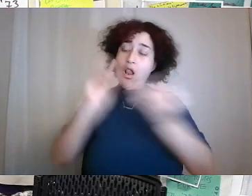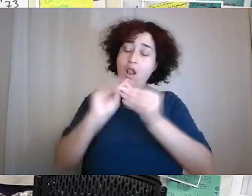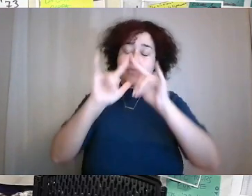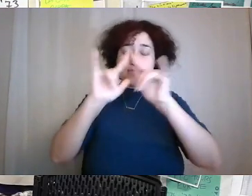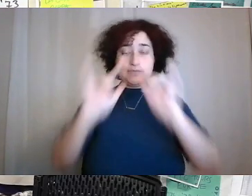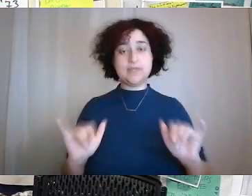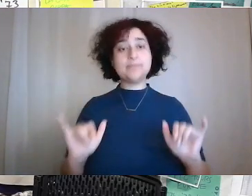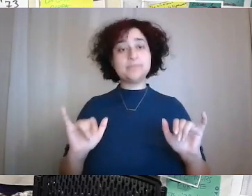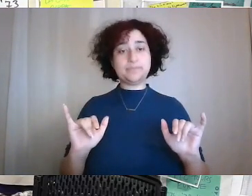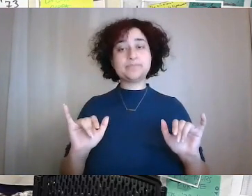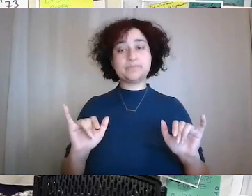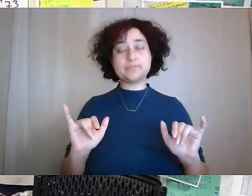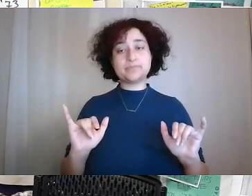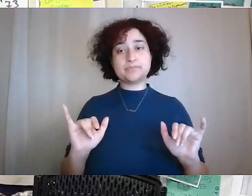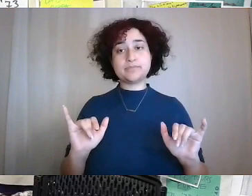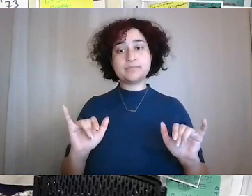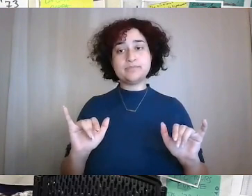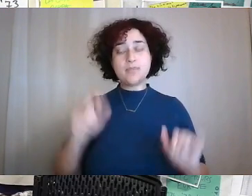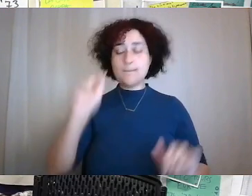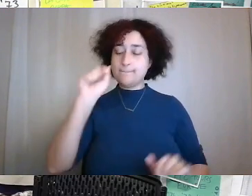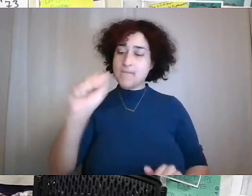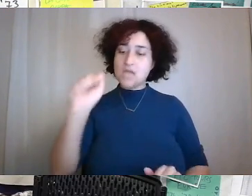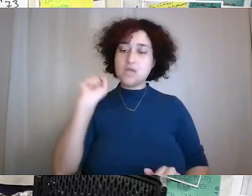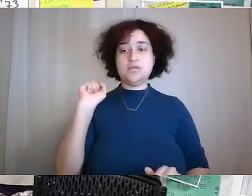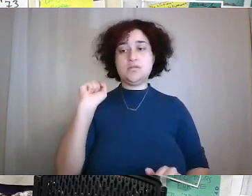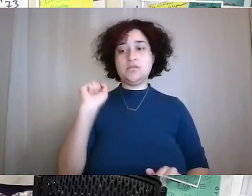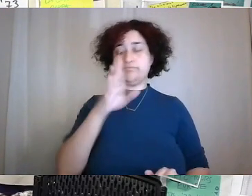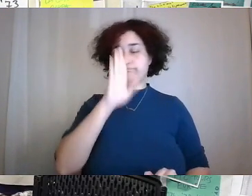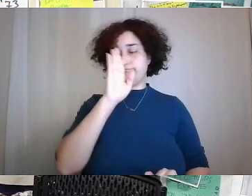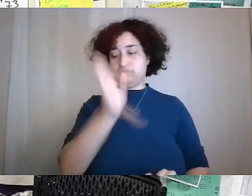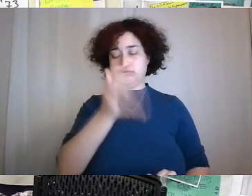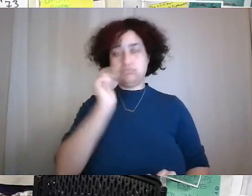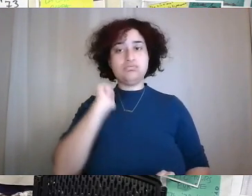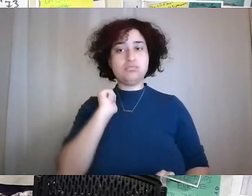time, period, point blank, punto.